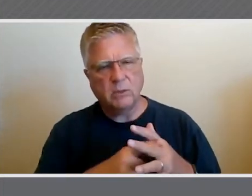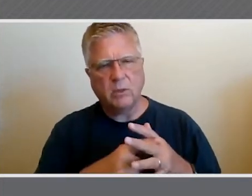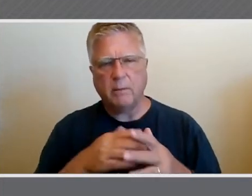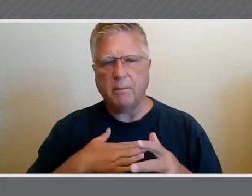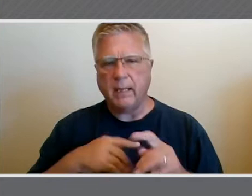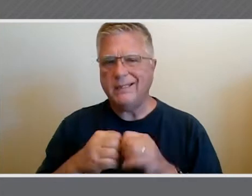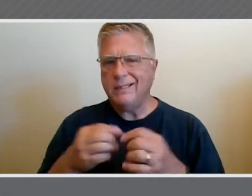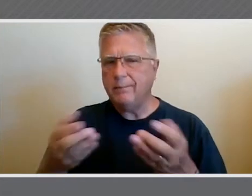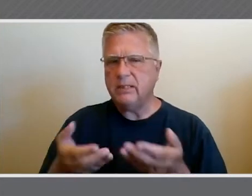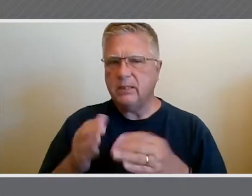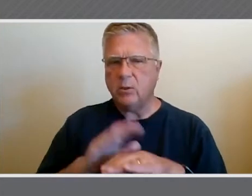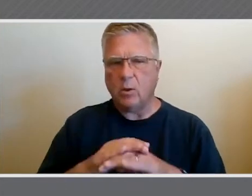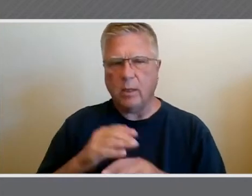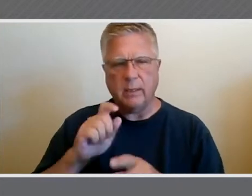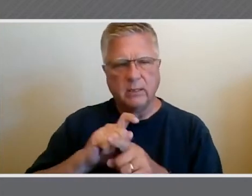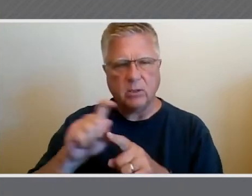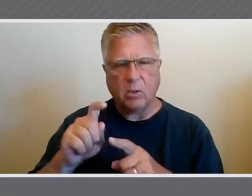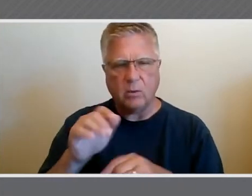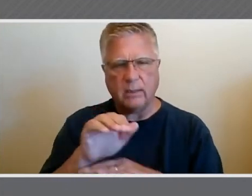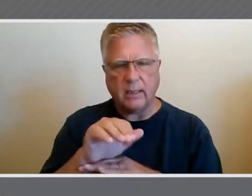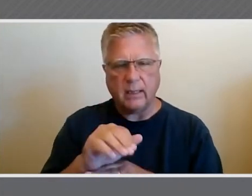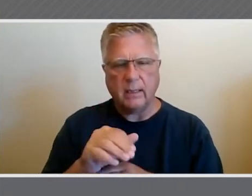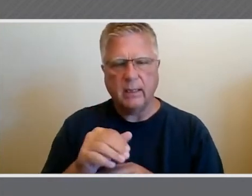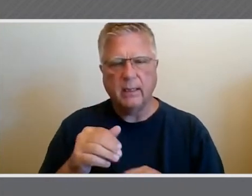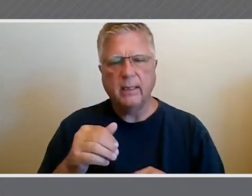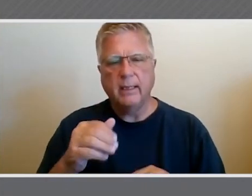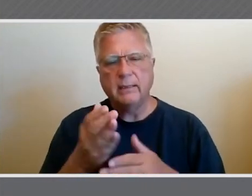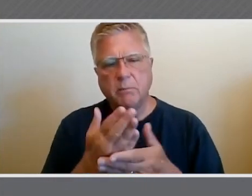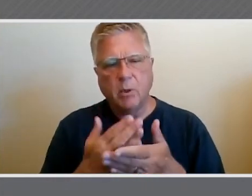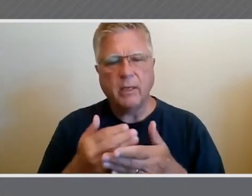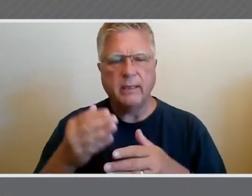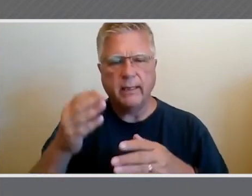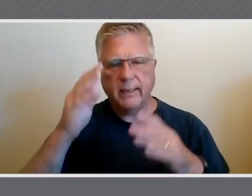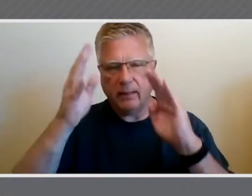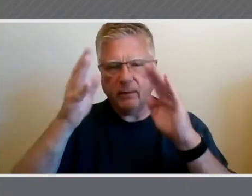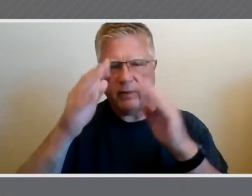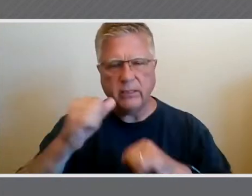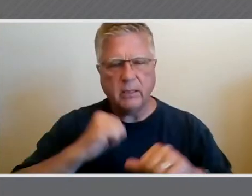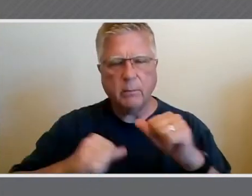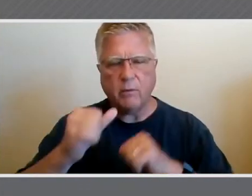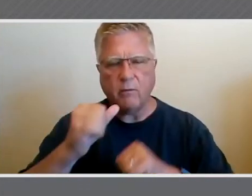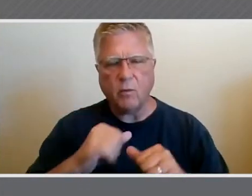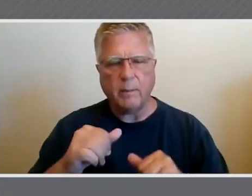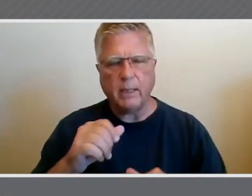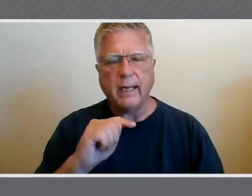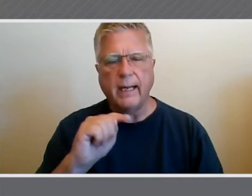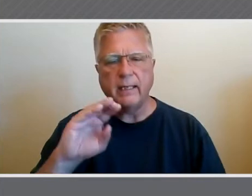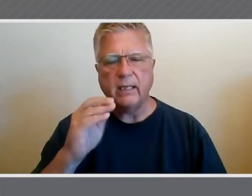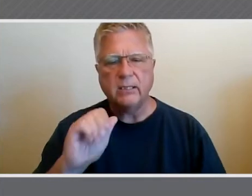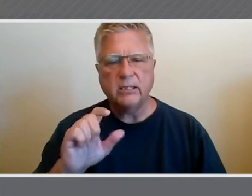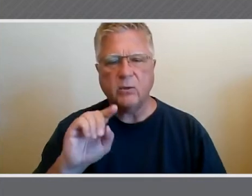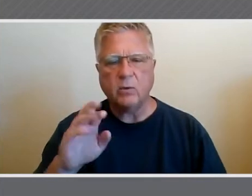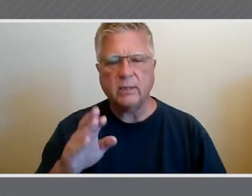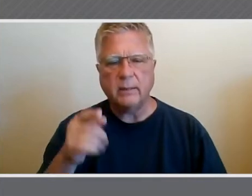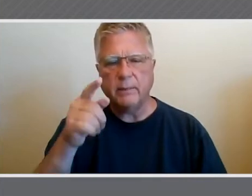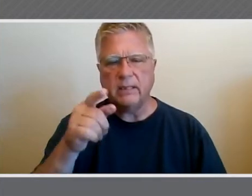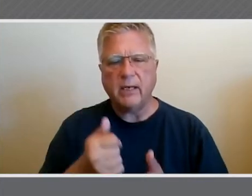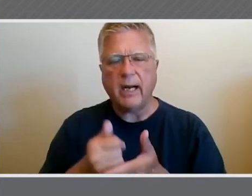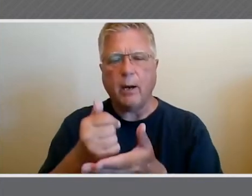tonight. The Department of Innovation and Performance City Channel team is helping us tonight. That is a Great Dane in the background. I